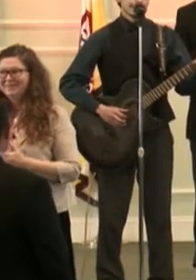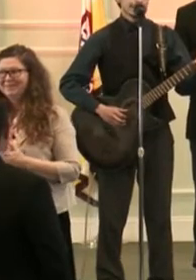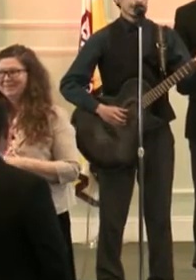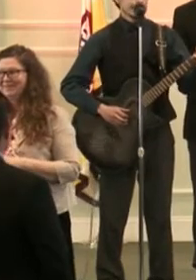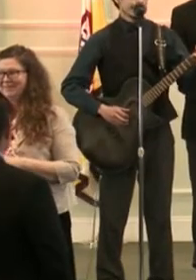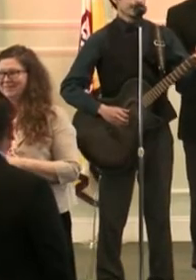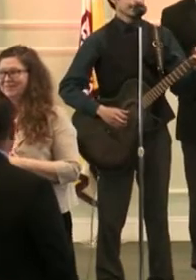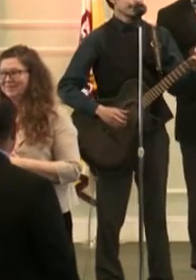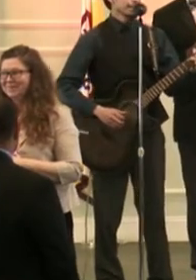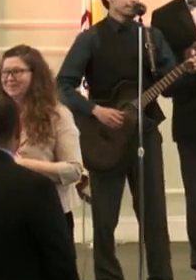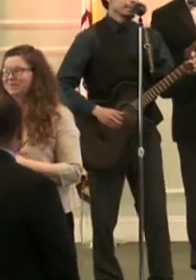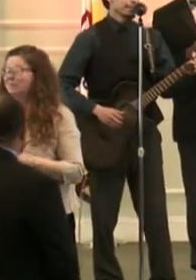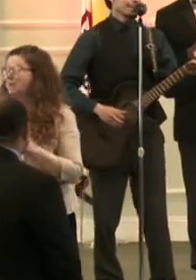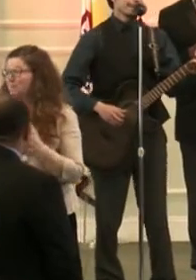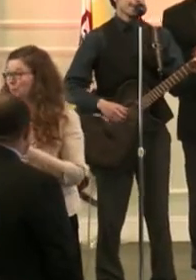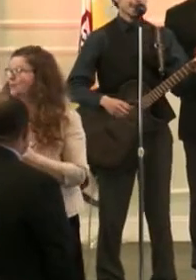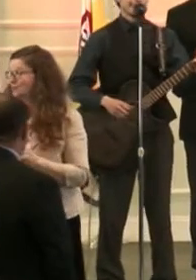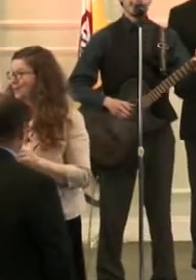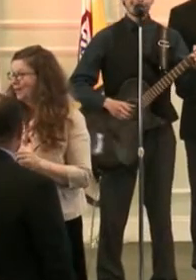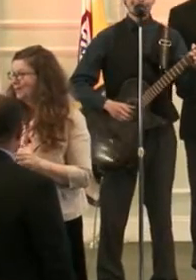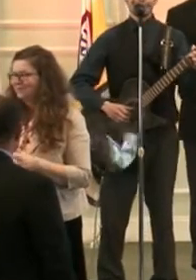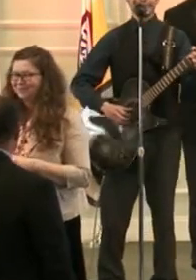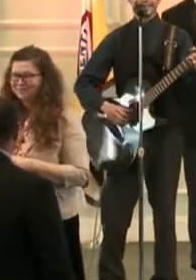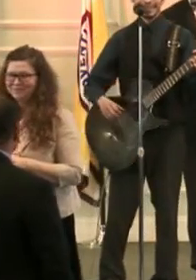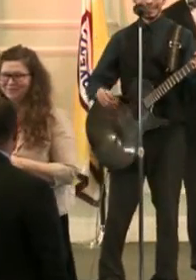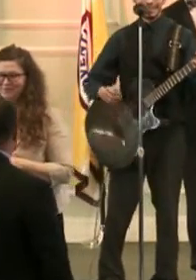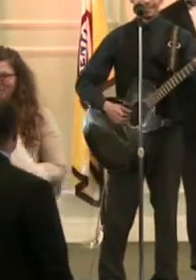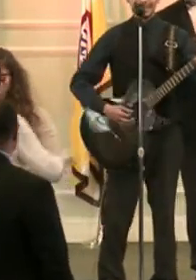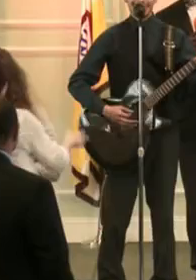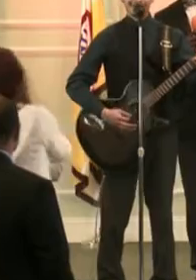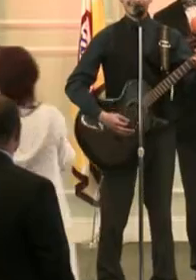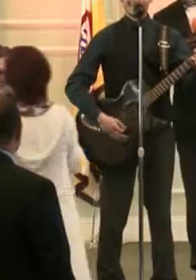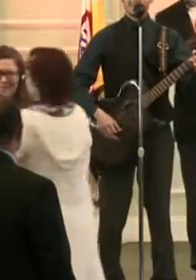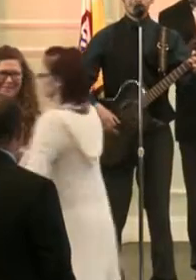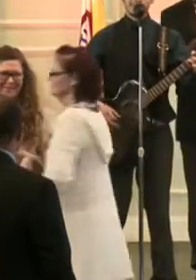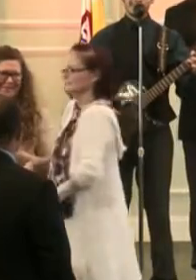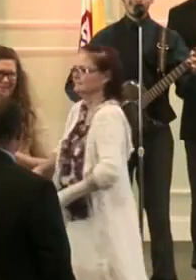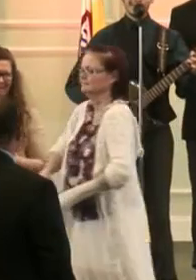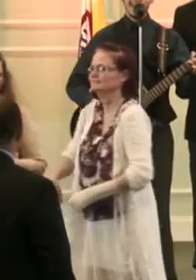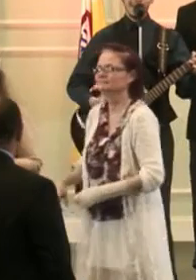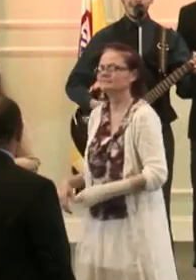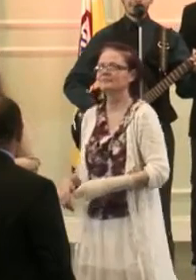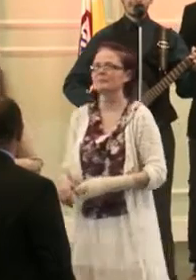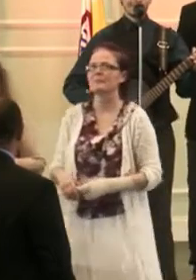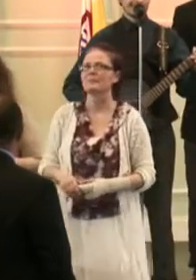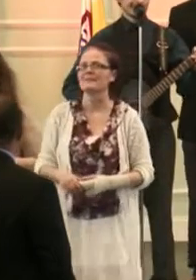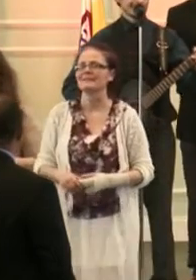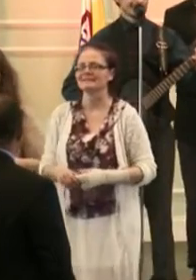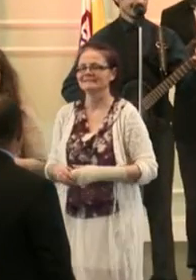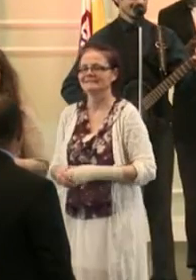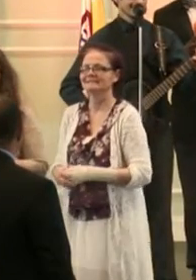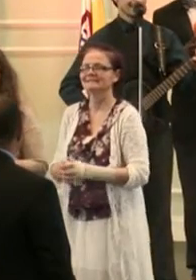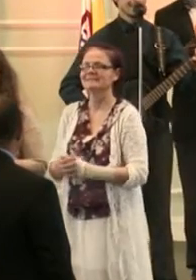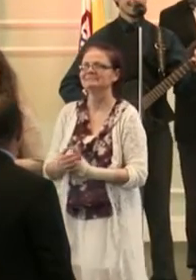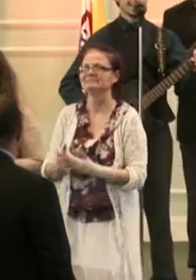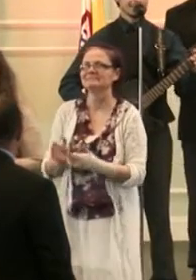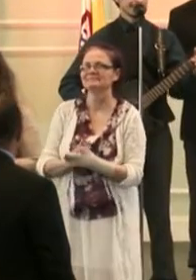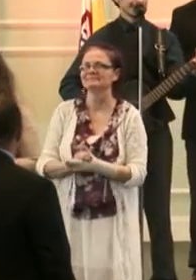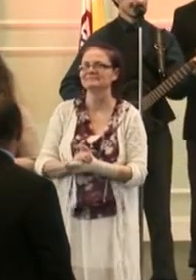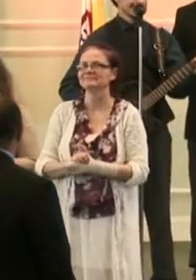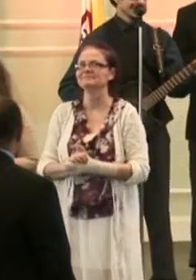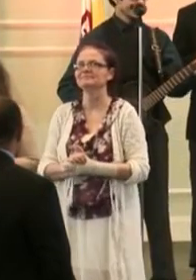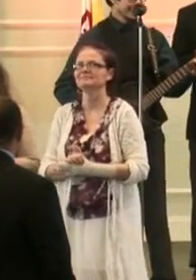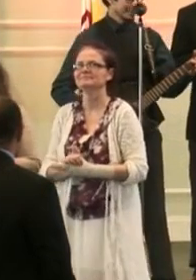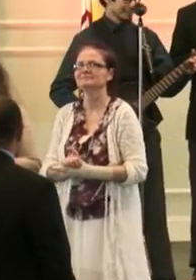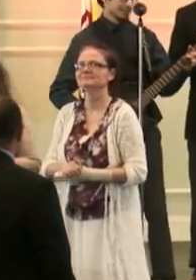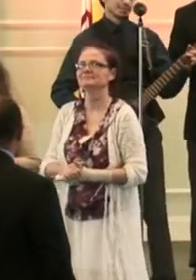So this is the part of the service where we go and greet each other. Let everybody know how happy you are to see them. Let's sing the family